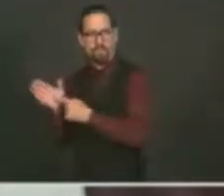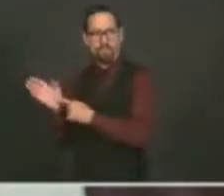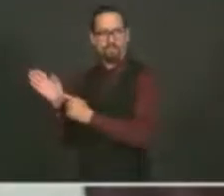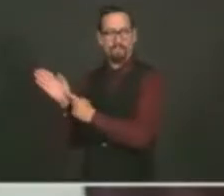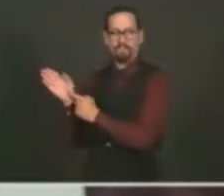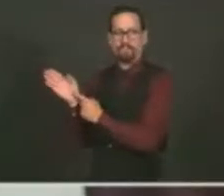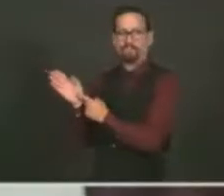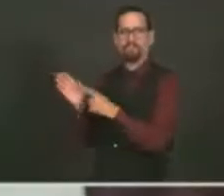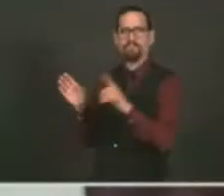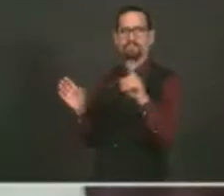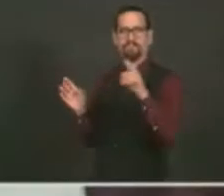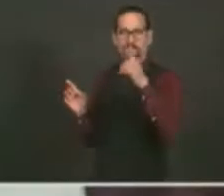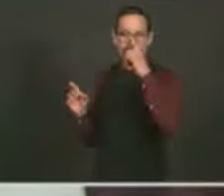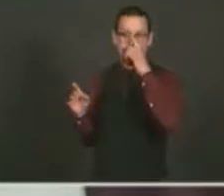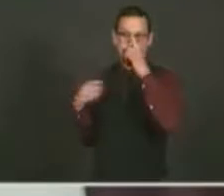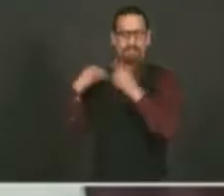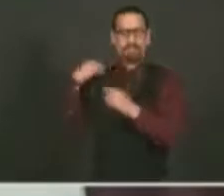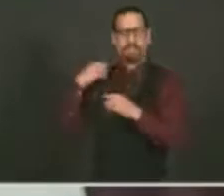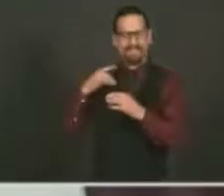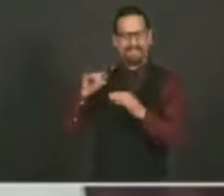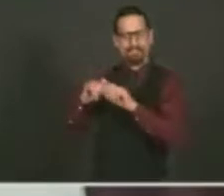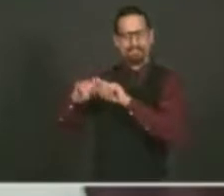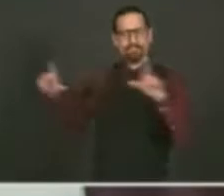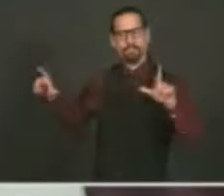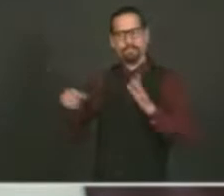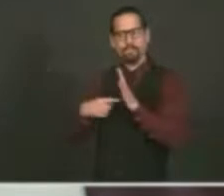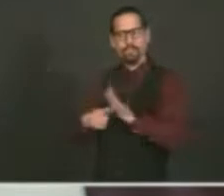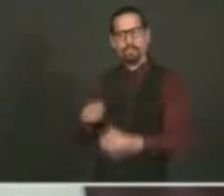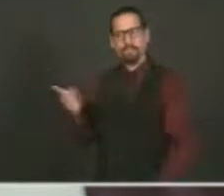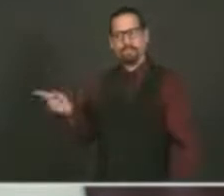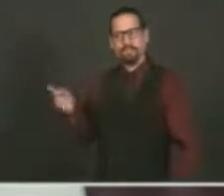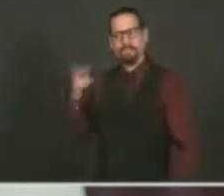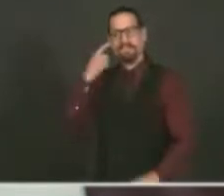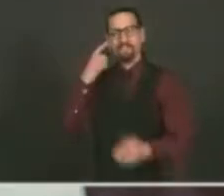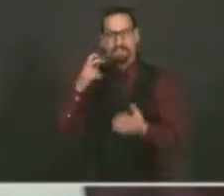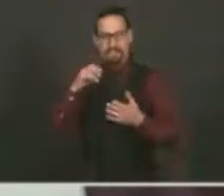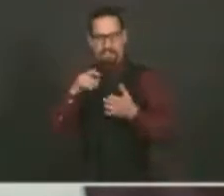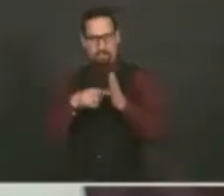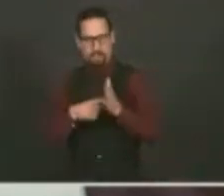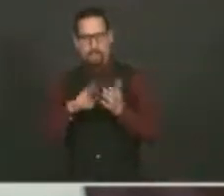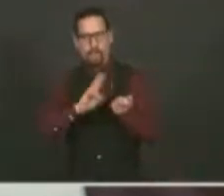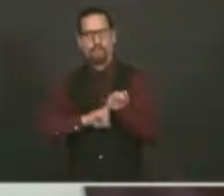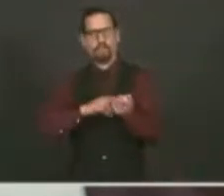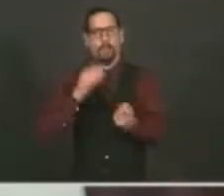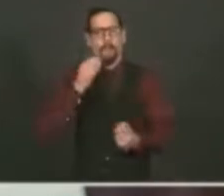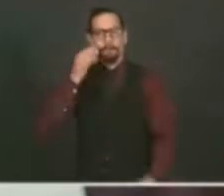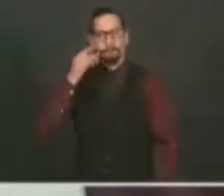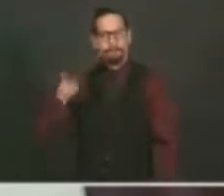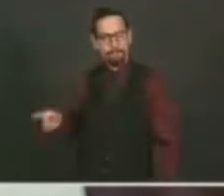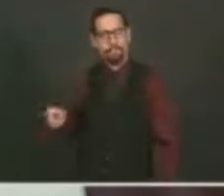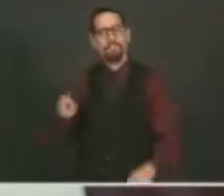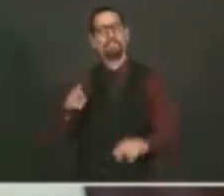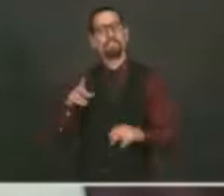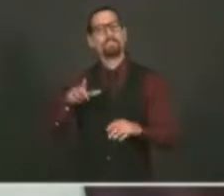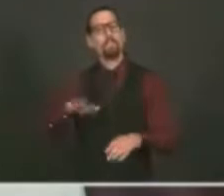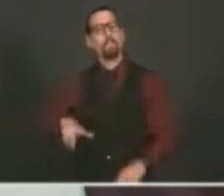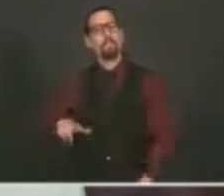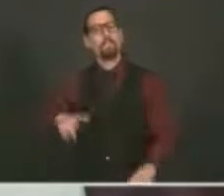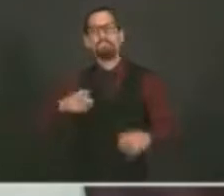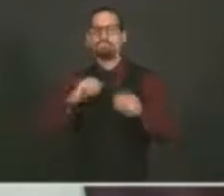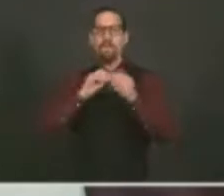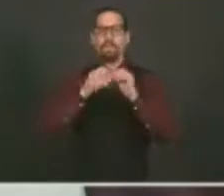up on the screen, things are looking pretty good in congregate care. It's actually declining in congregate. It's very